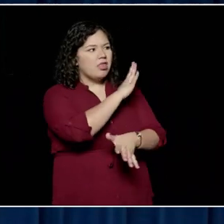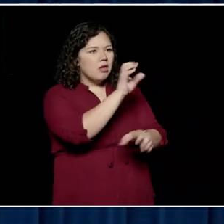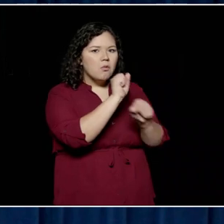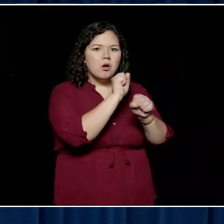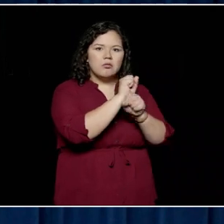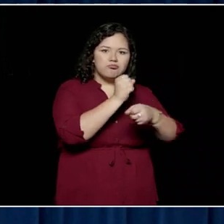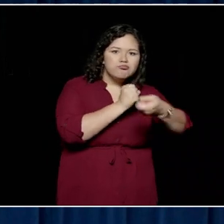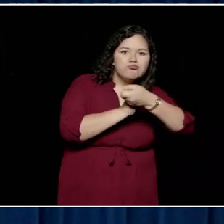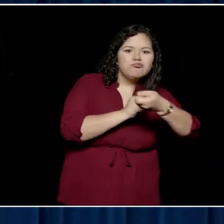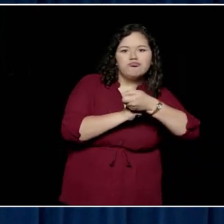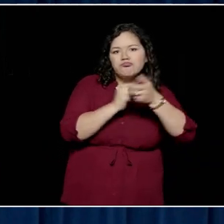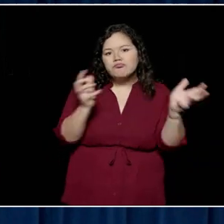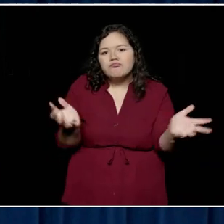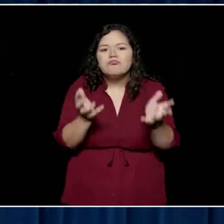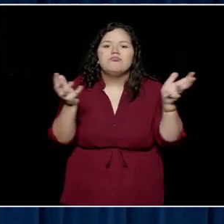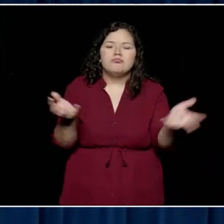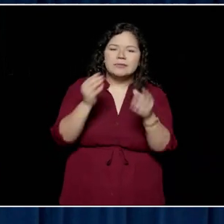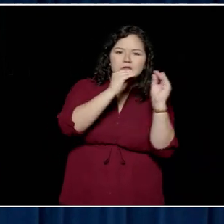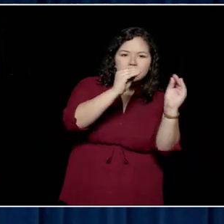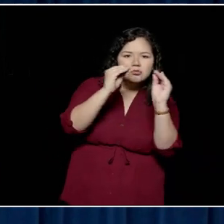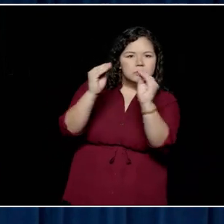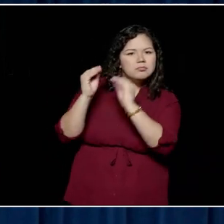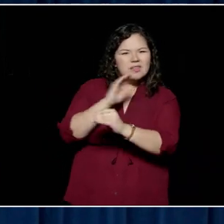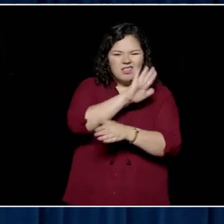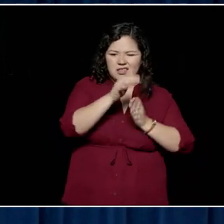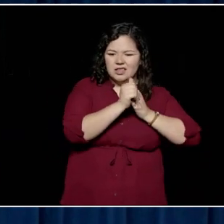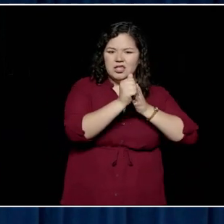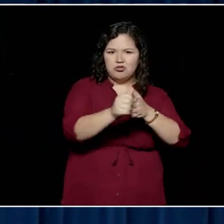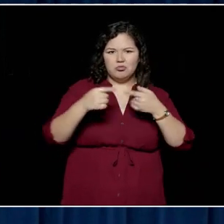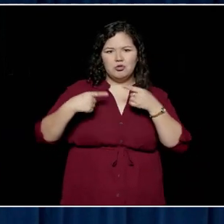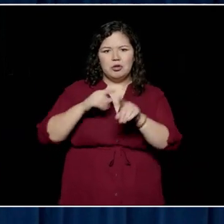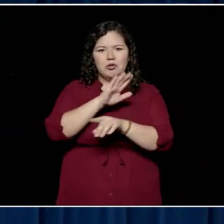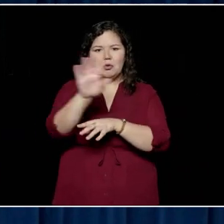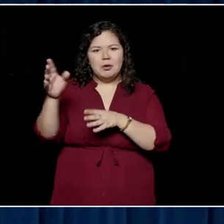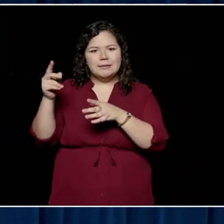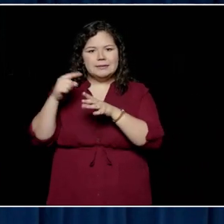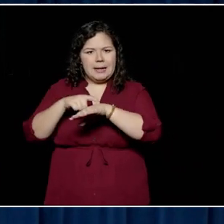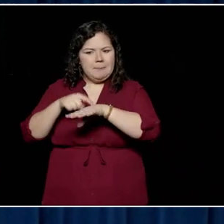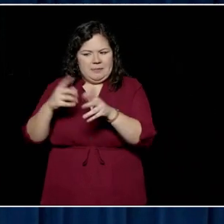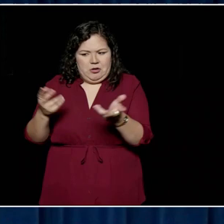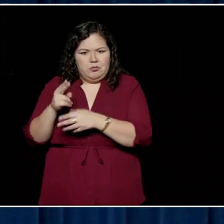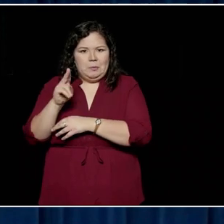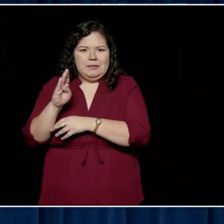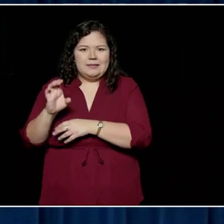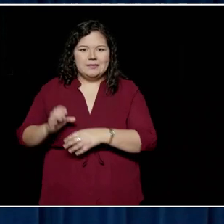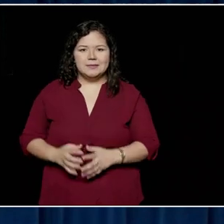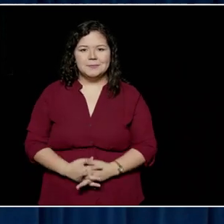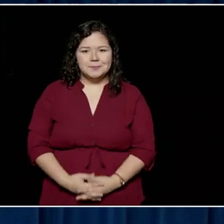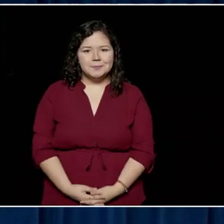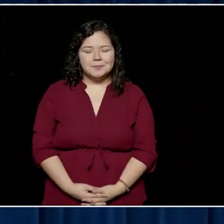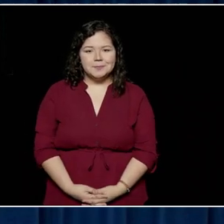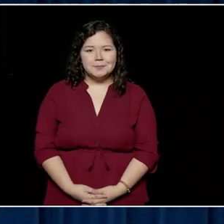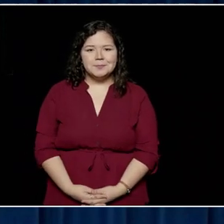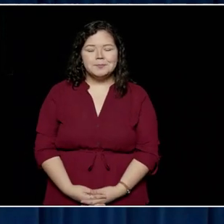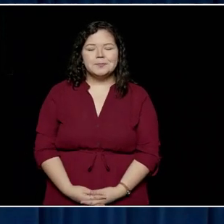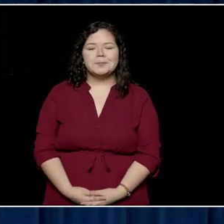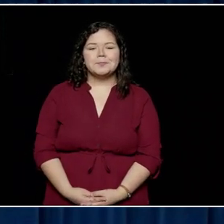thank them all for their support, their guidance, and their leadership during your time at